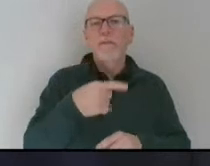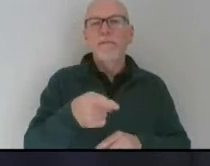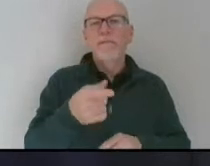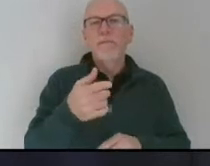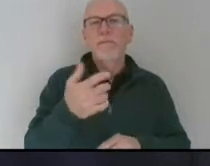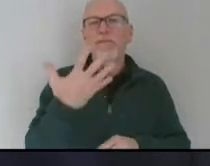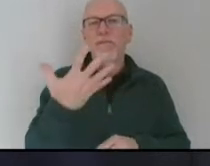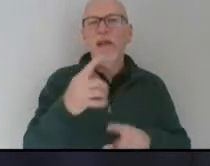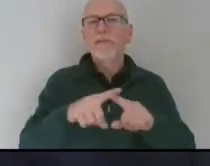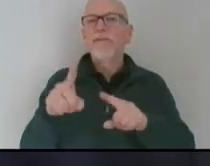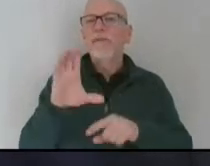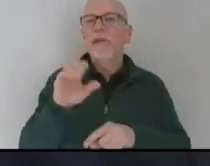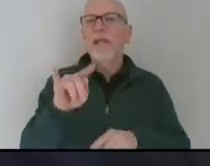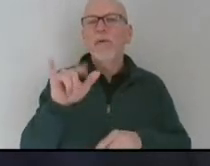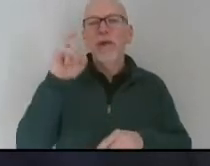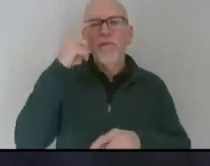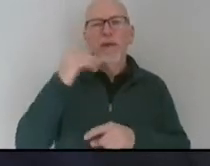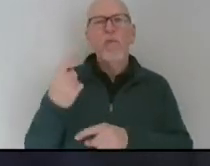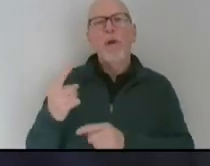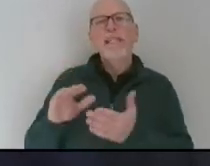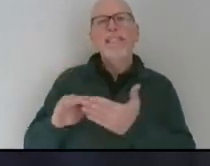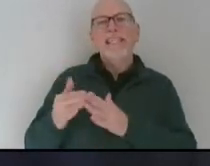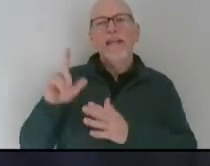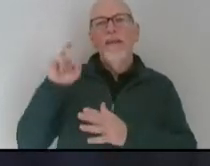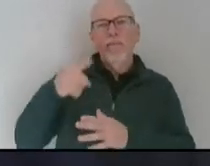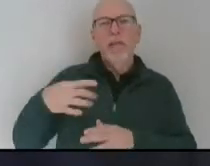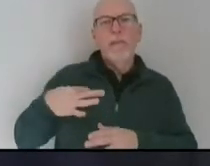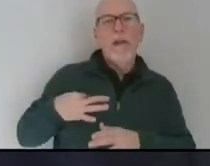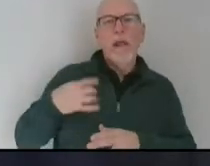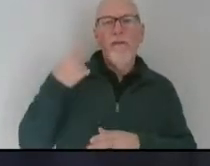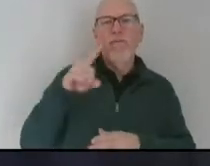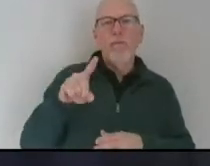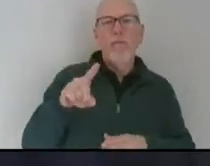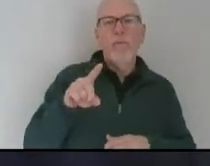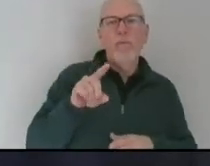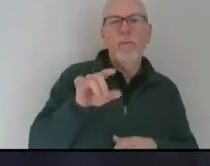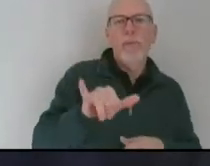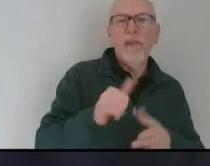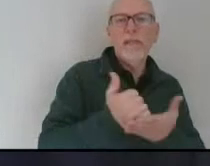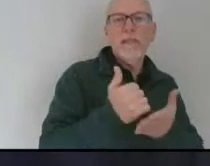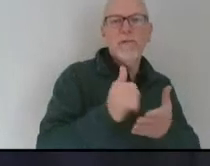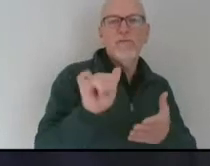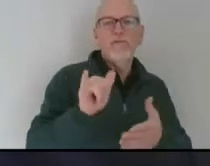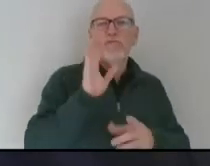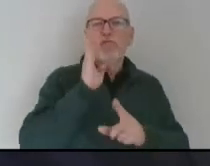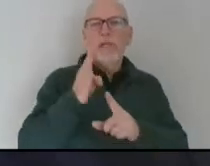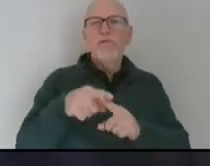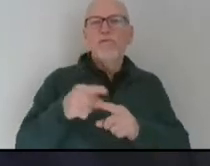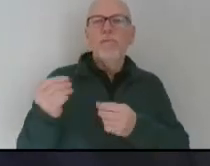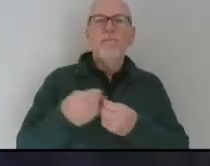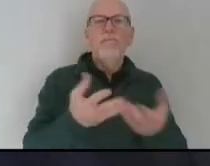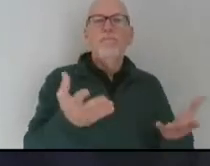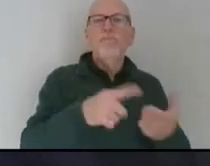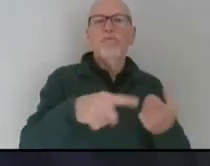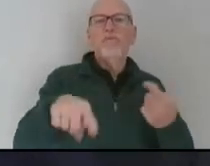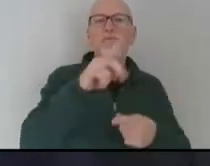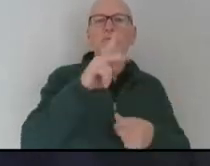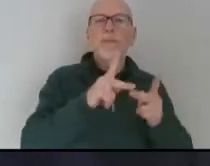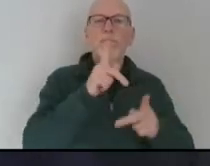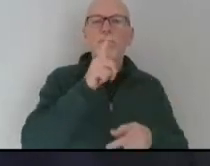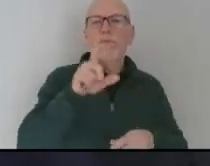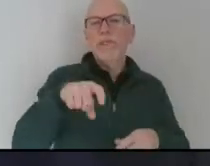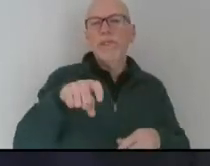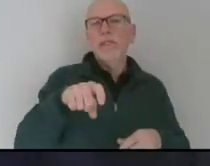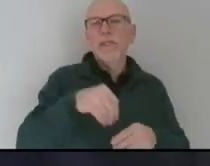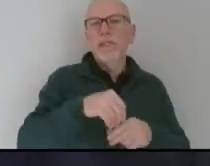county governments and 1 city government that has applied for that assistance directly to deliver it to the citizens in